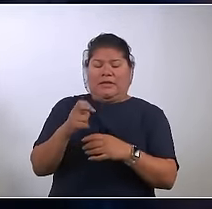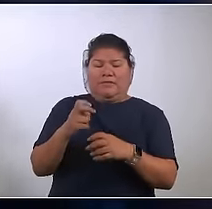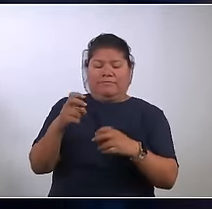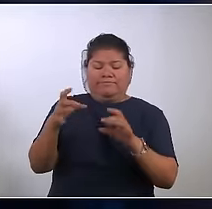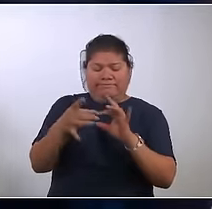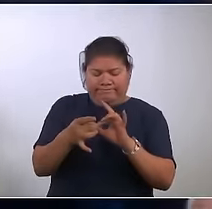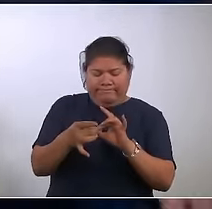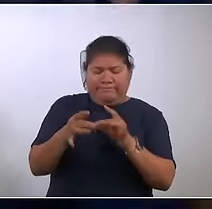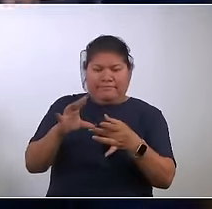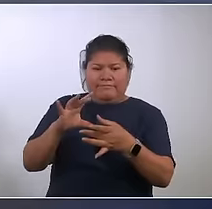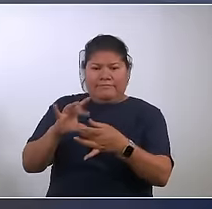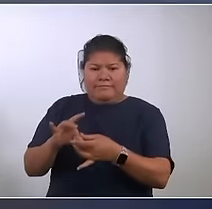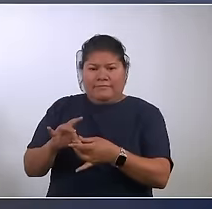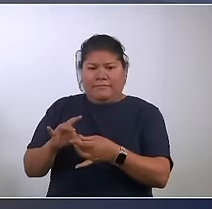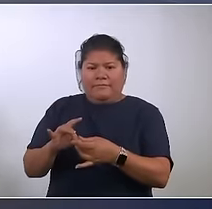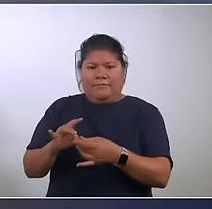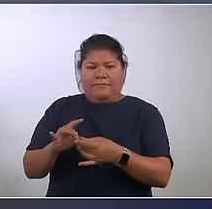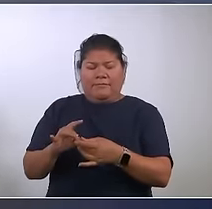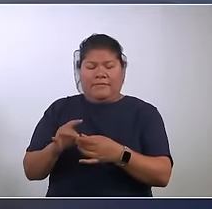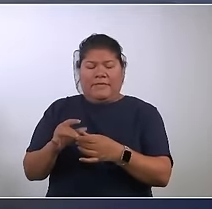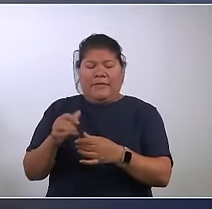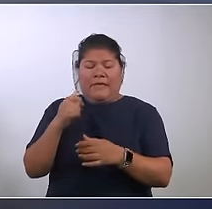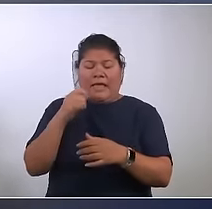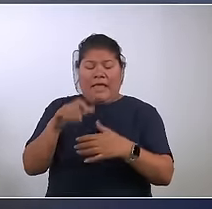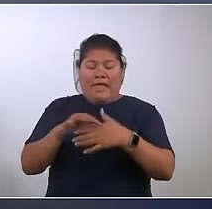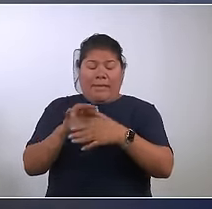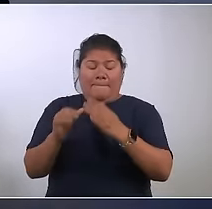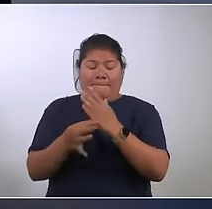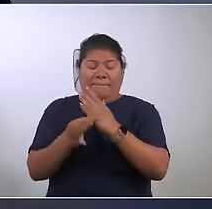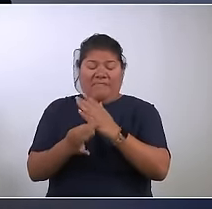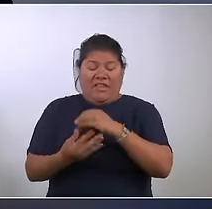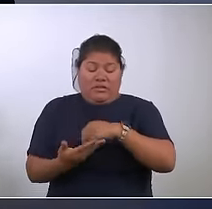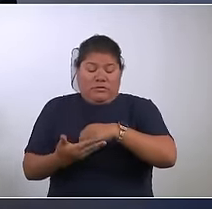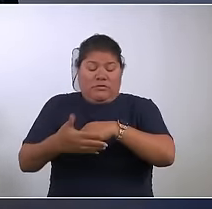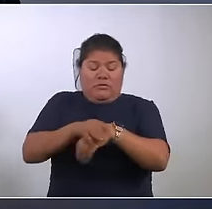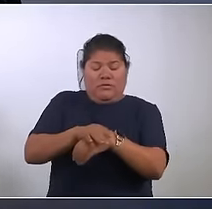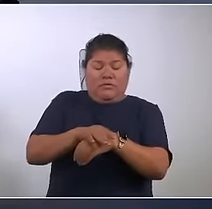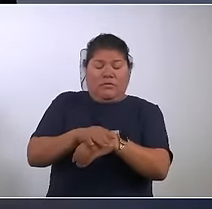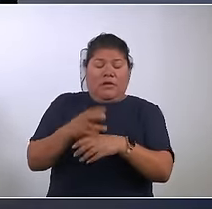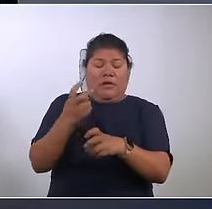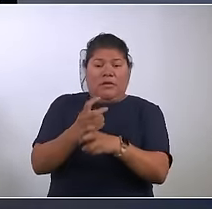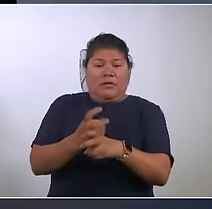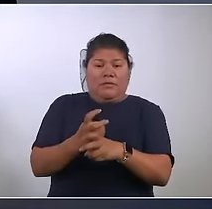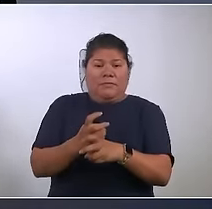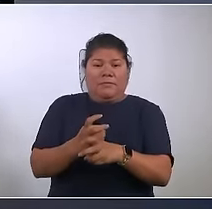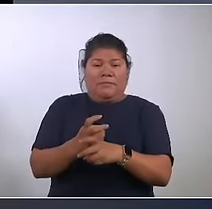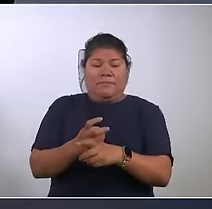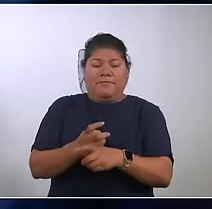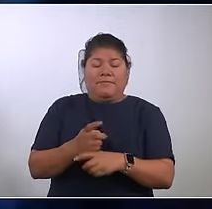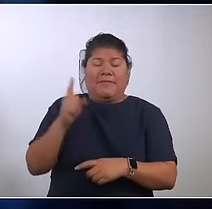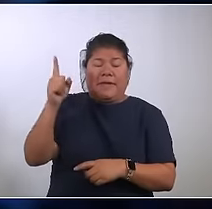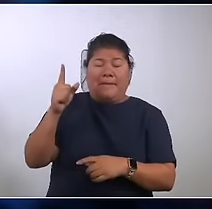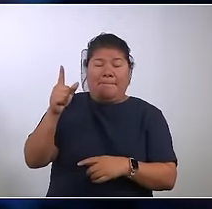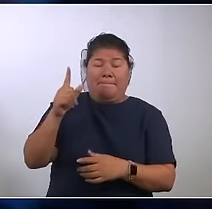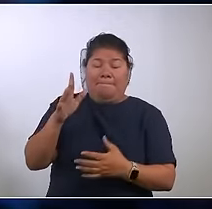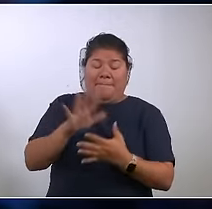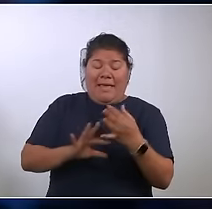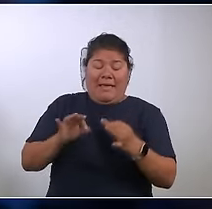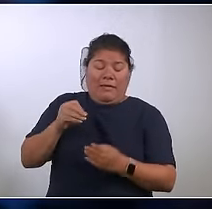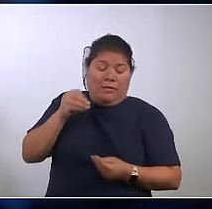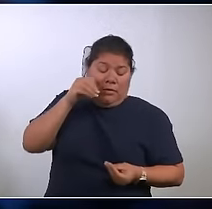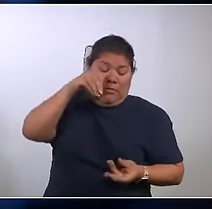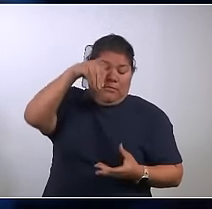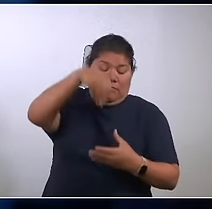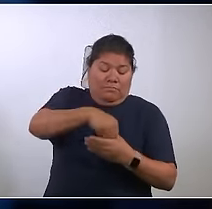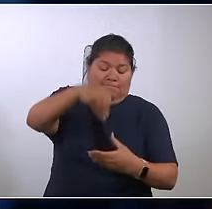them, y haré subir la carne sobre sus huesos, and I will cause the flesh to come upon their bones, y yo pondré mi espíritu en ellos,